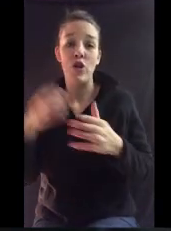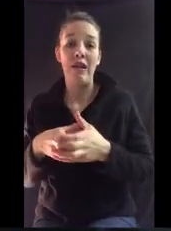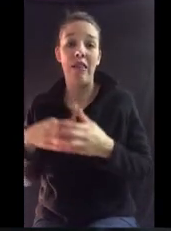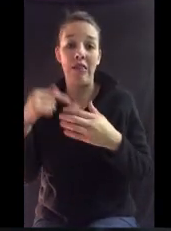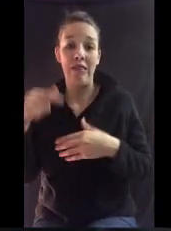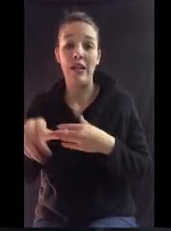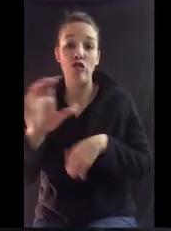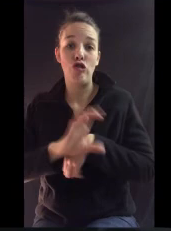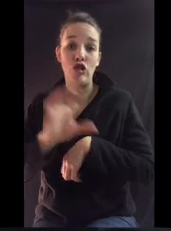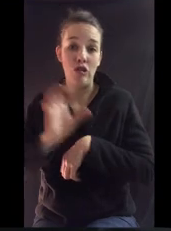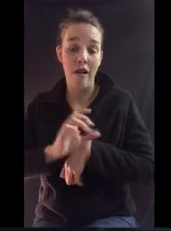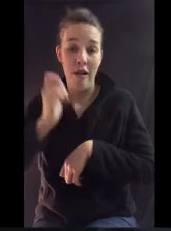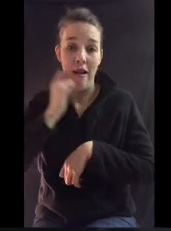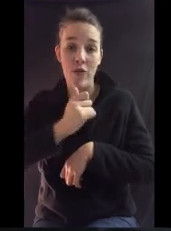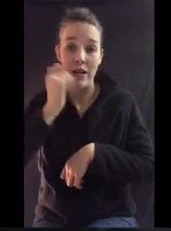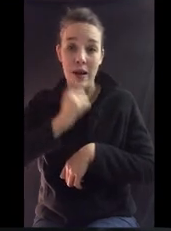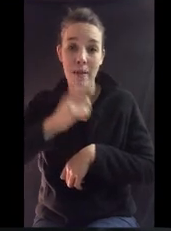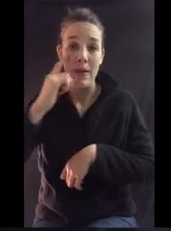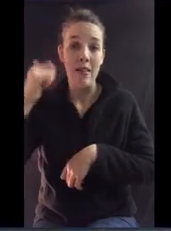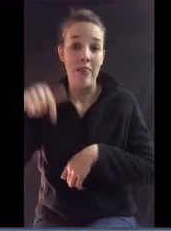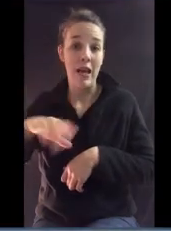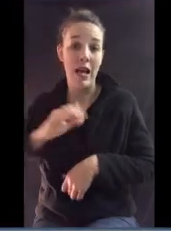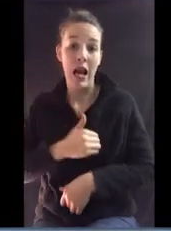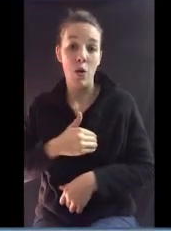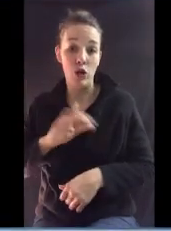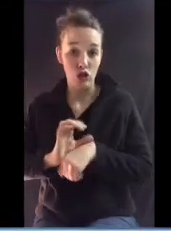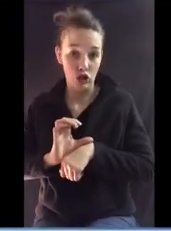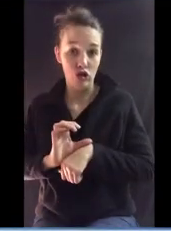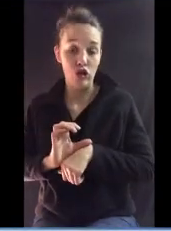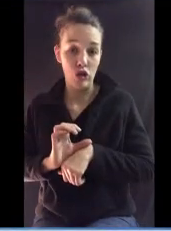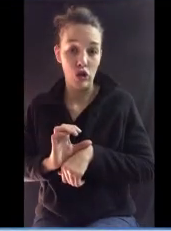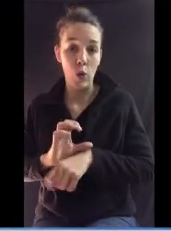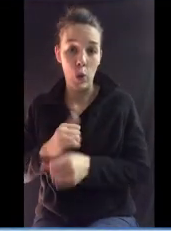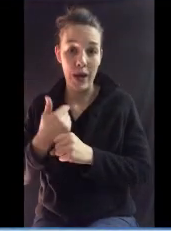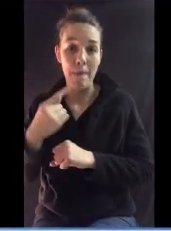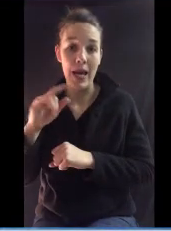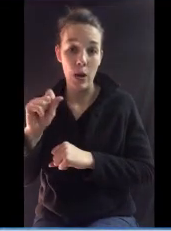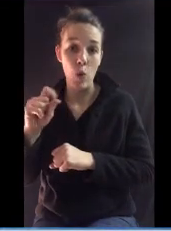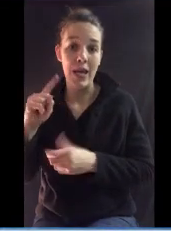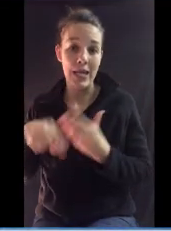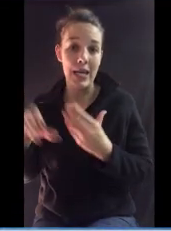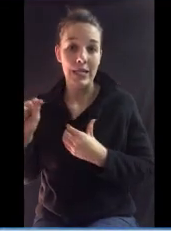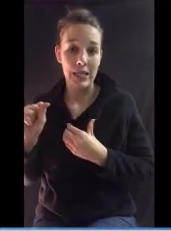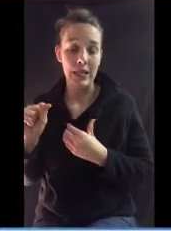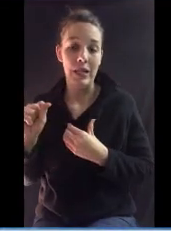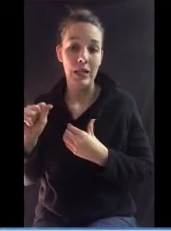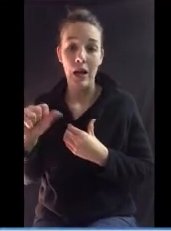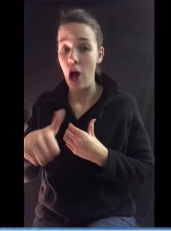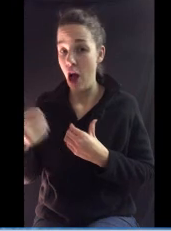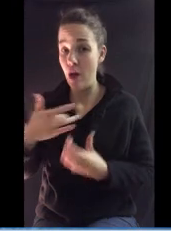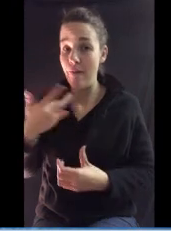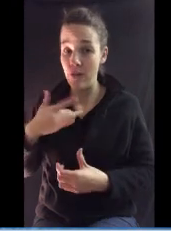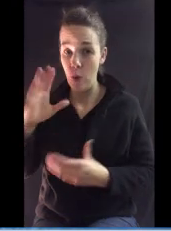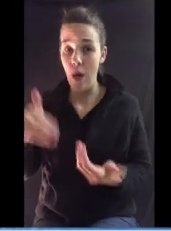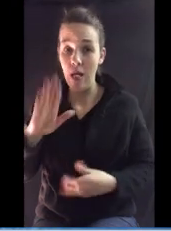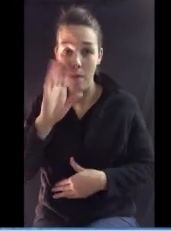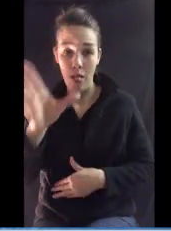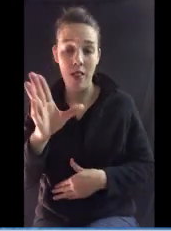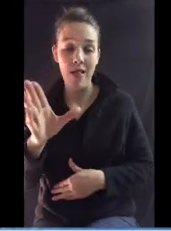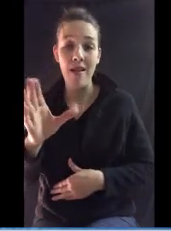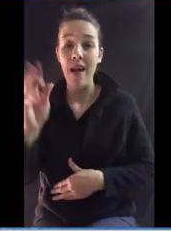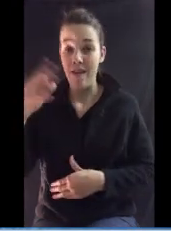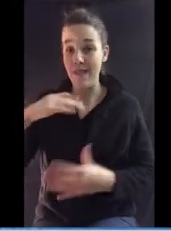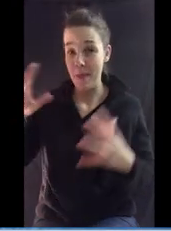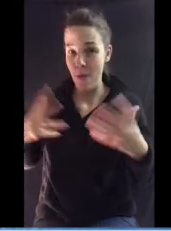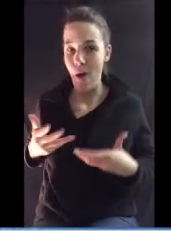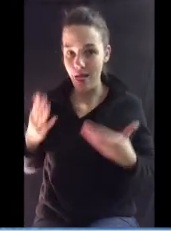to be. For we gather as this church each and every day because this is our church. We make it what it is.